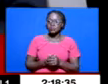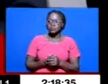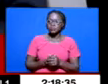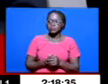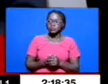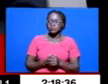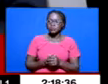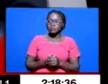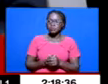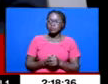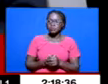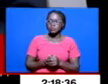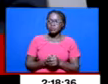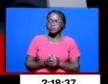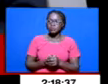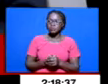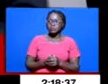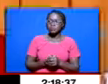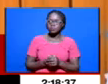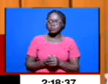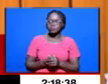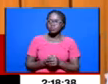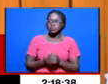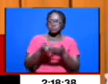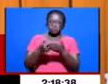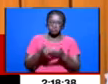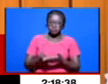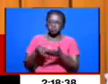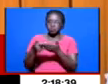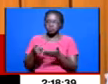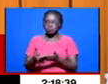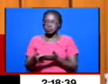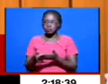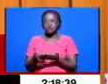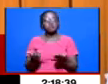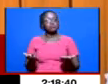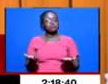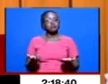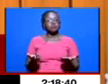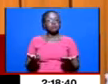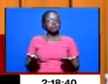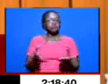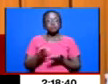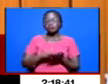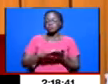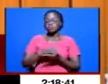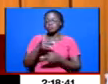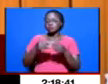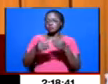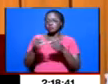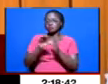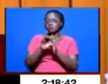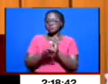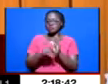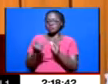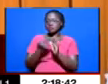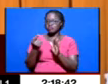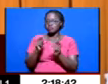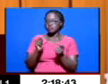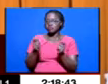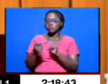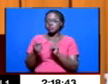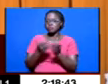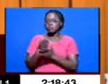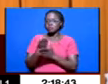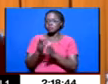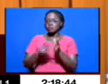And I've set out and I've discussed the issue, where, can the basic structure of the Constitution only be altered through